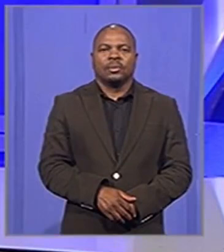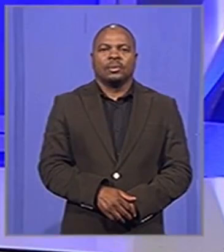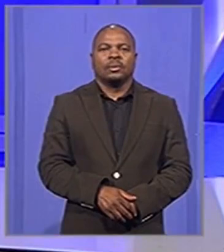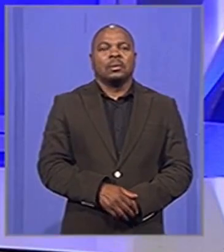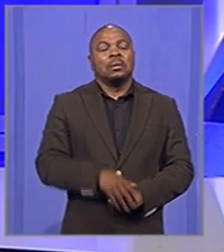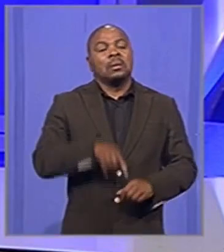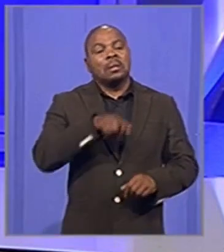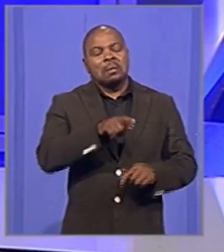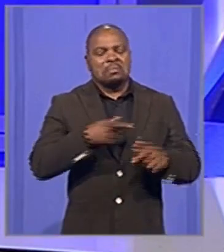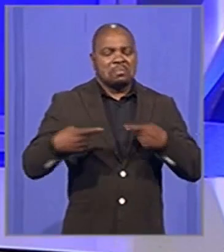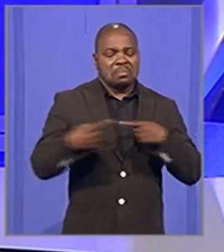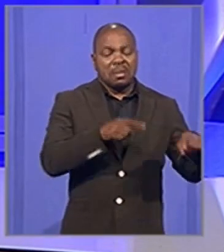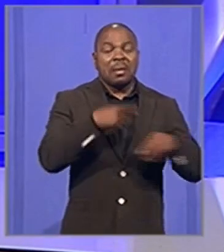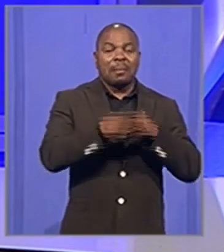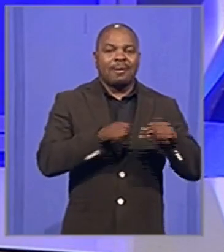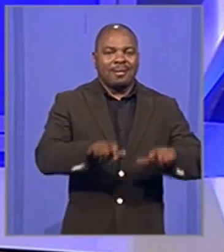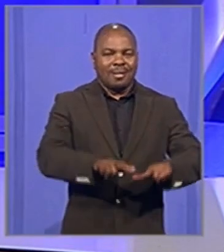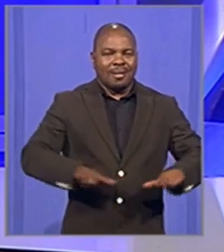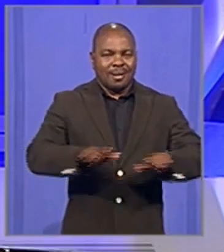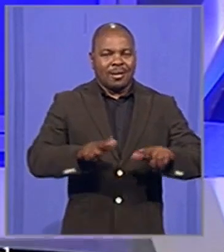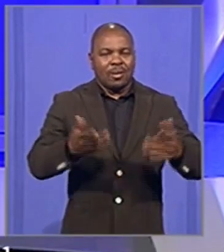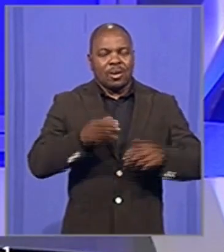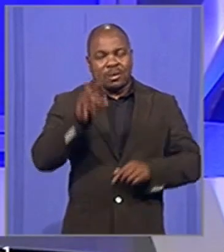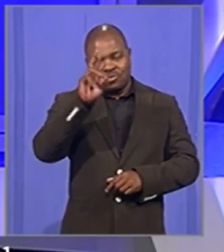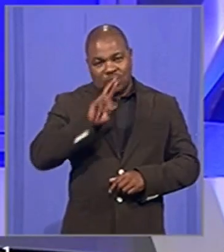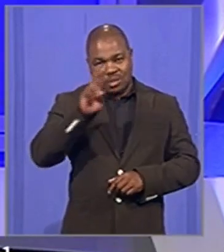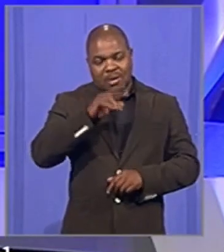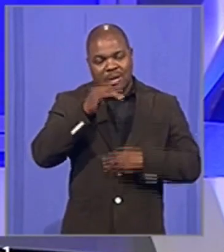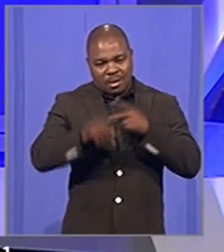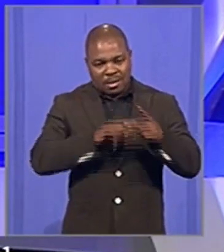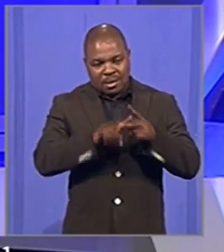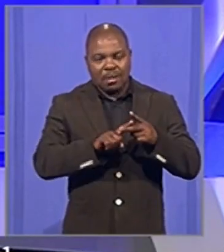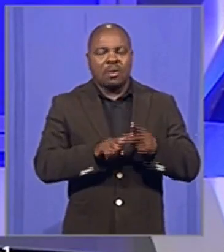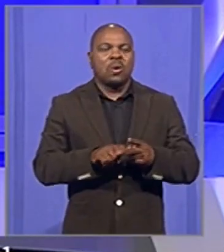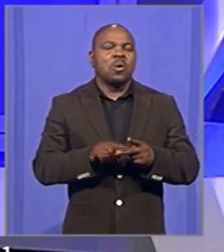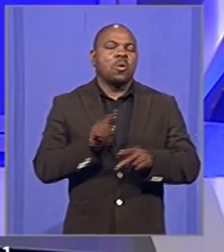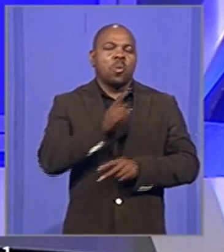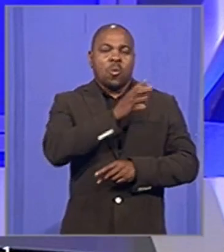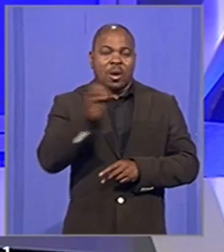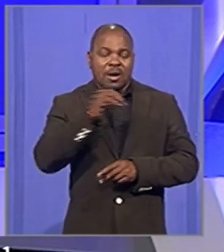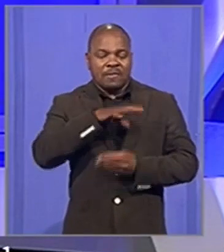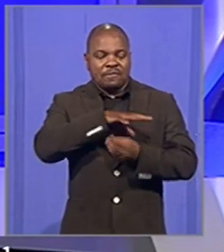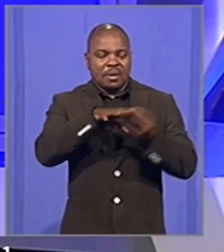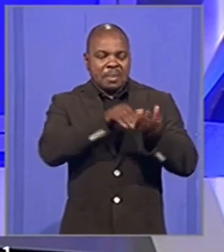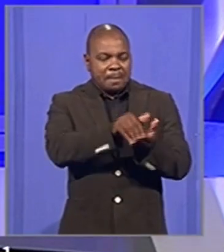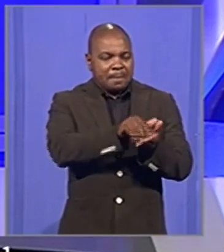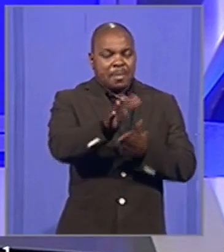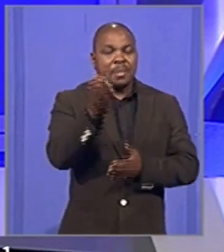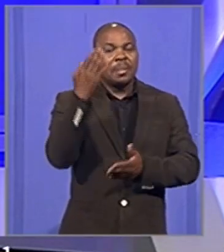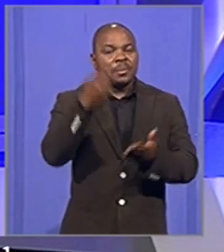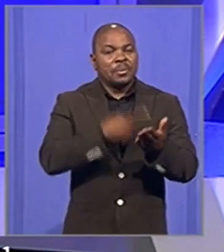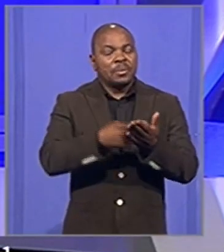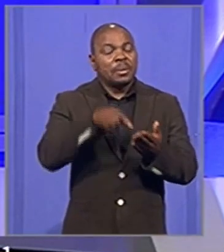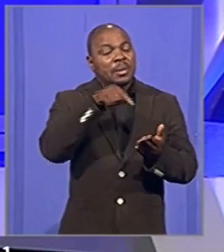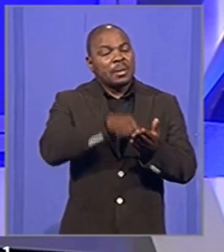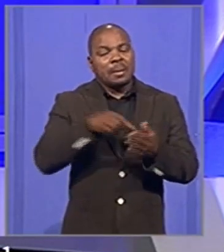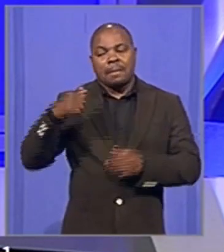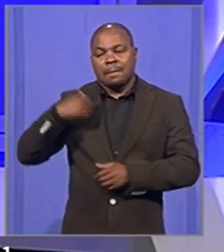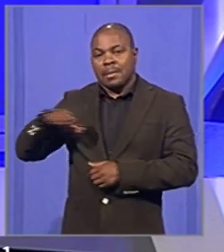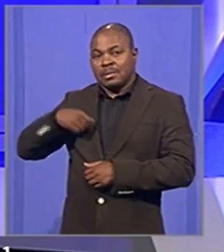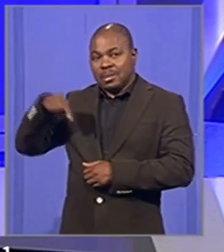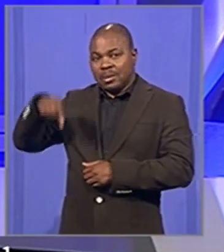Kgotlhang ye ka ga lefatshe kwa Rustenburg e lebisitse kwa go kobiweng ga malapa a le makgolo beke e e fetileng. Malapa ao a kobilwe ke